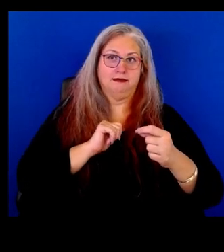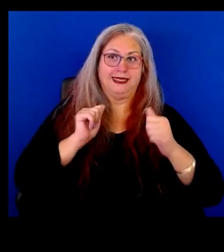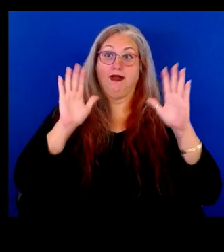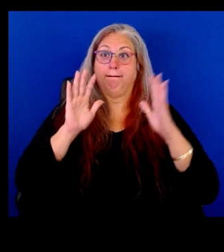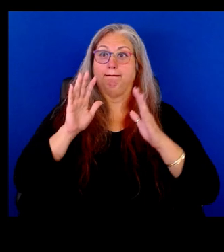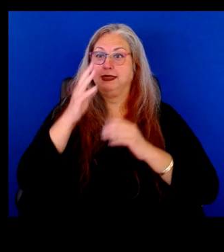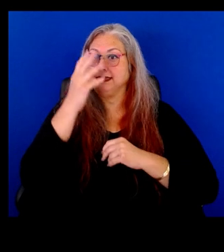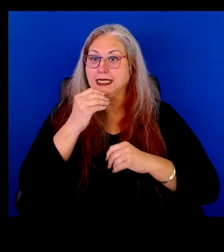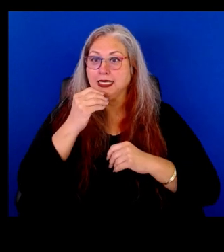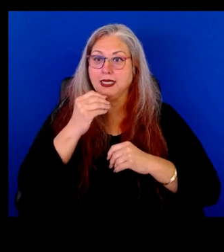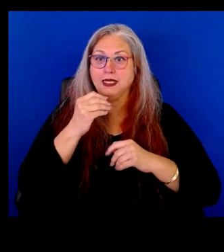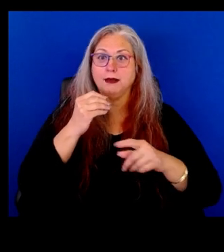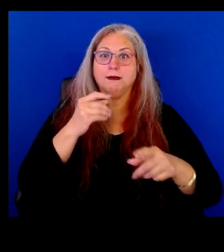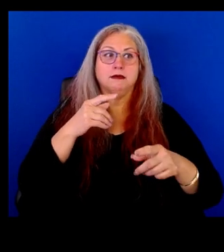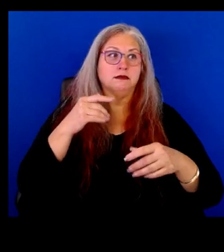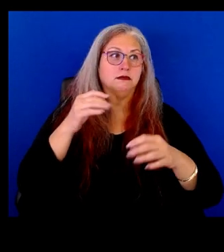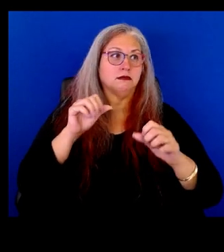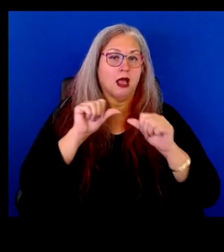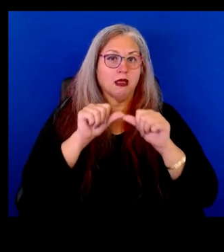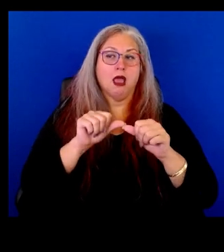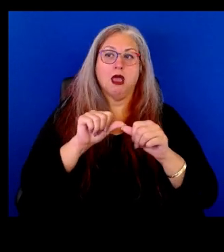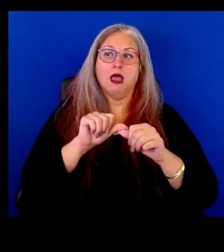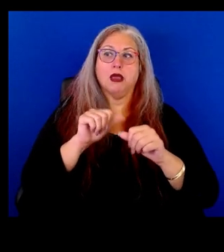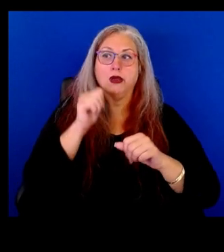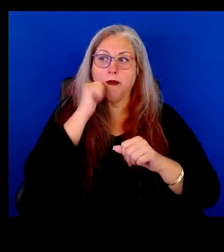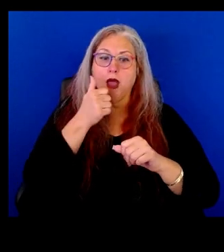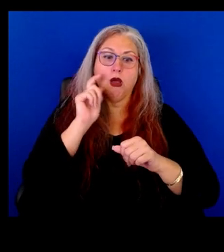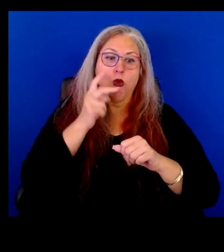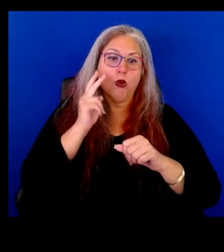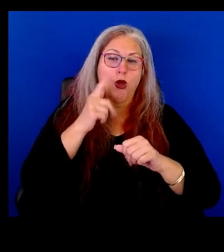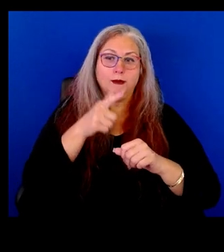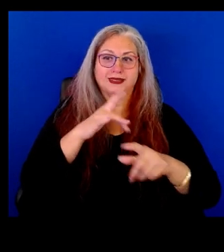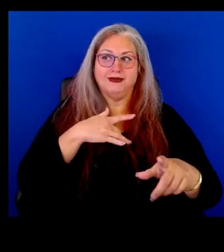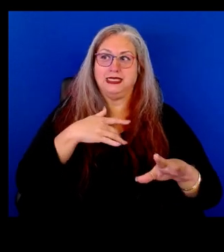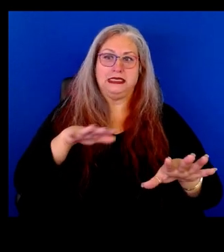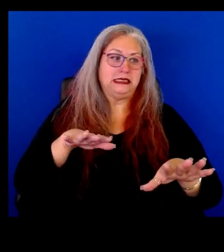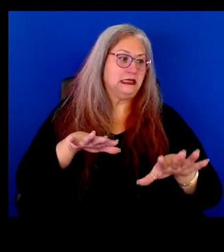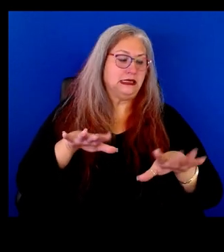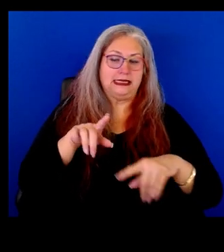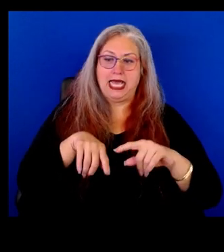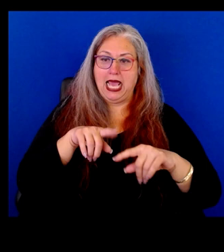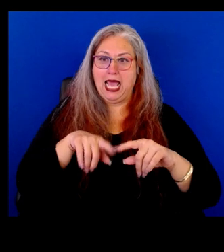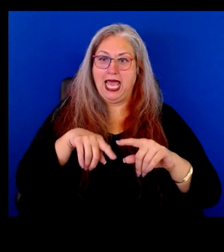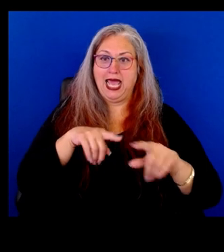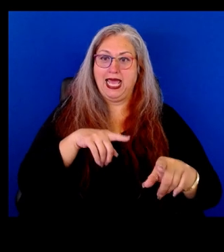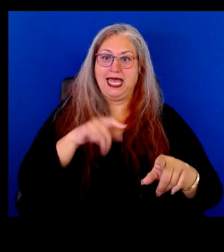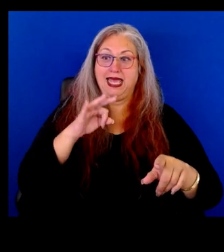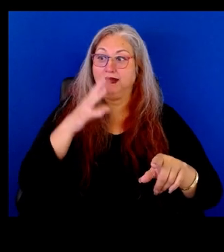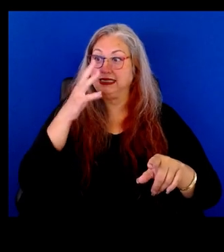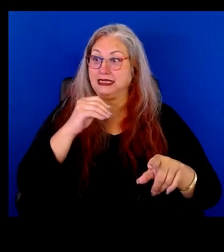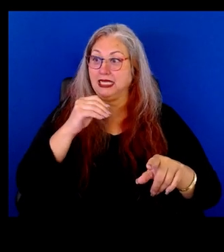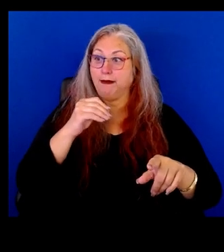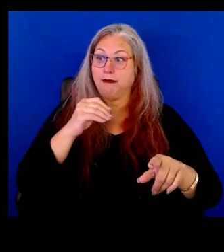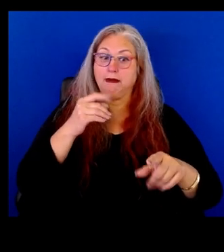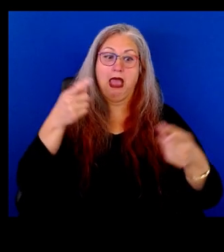sleep to the point that would because she felt that she couldn't. She if she slept and